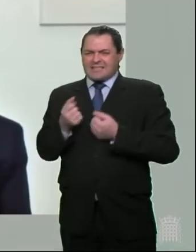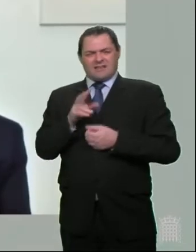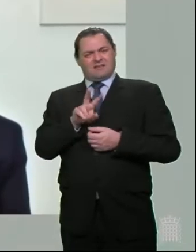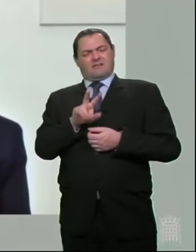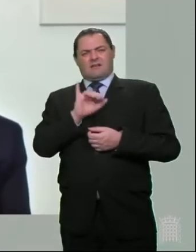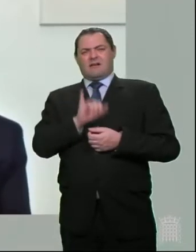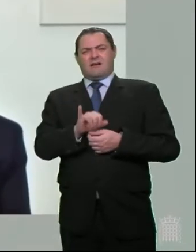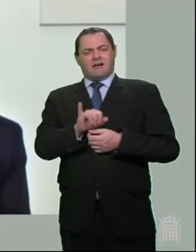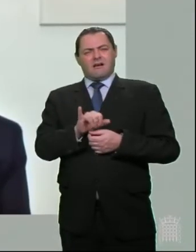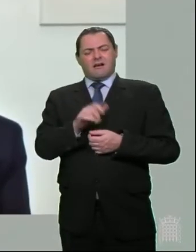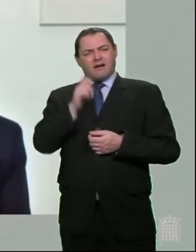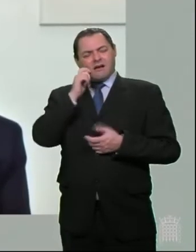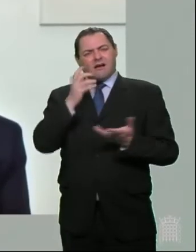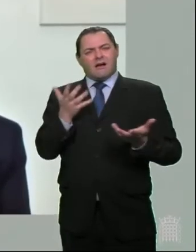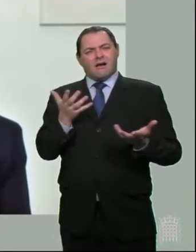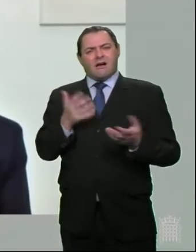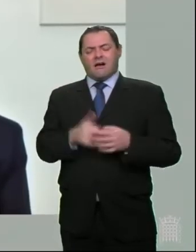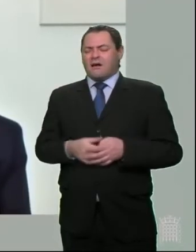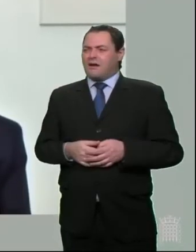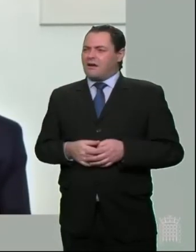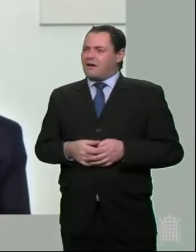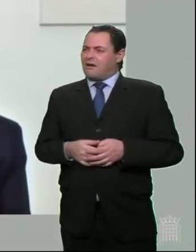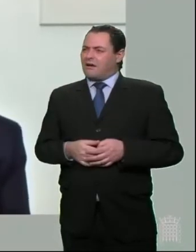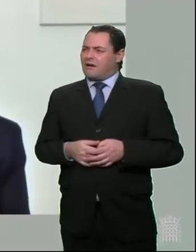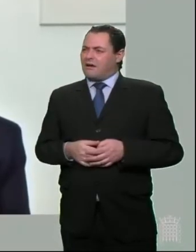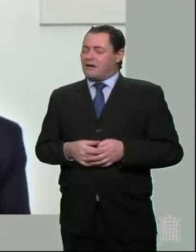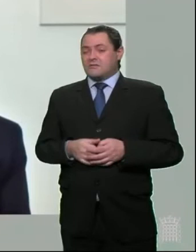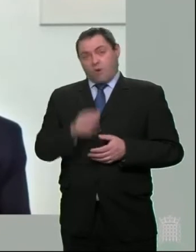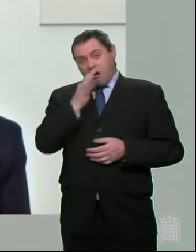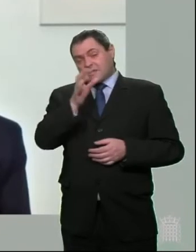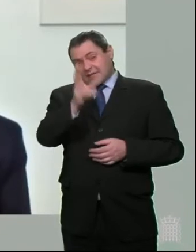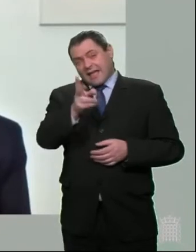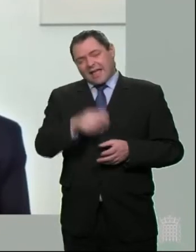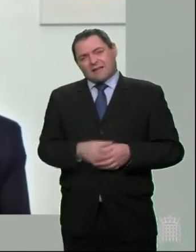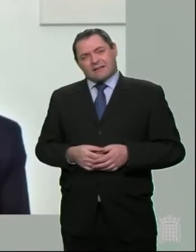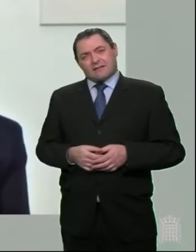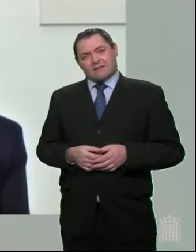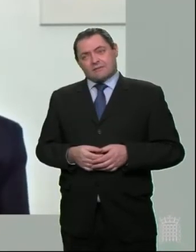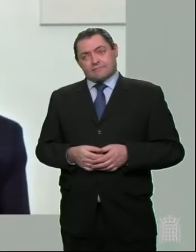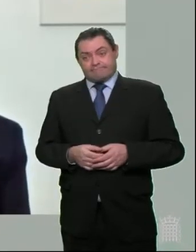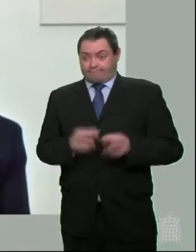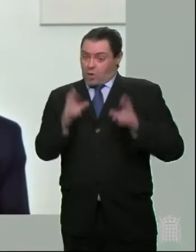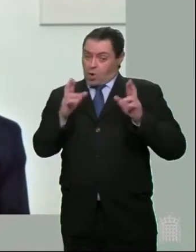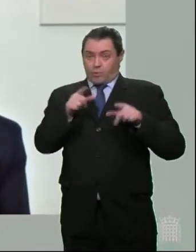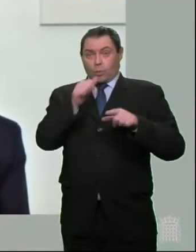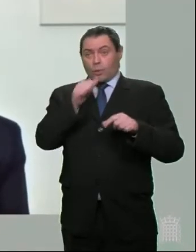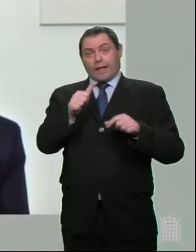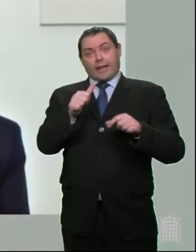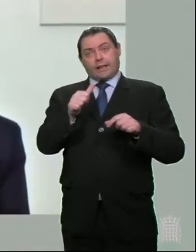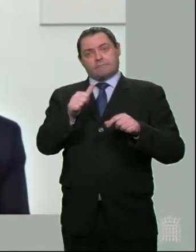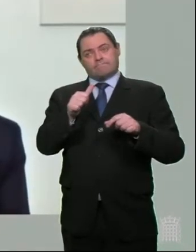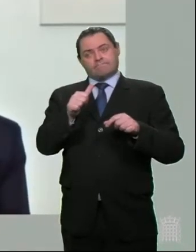when I spoke to them later that afternoon. So I'll ask him again, and I hope this time he'll